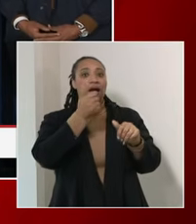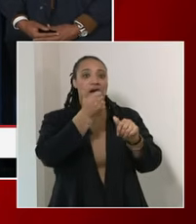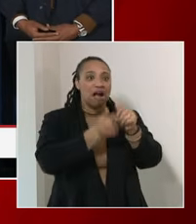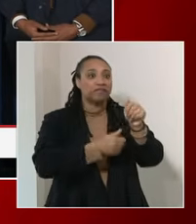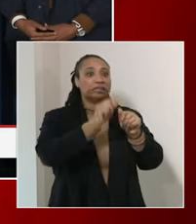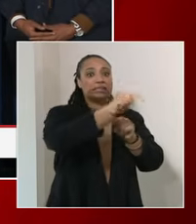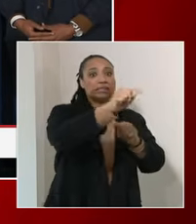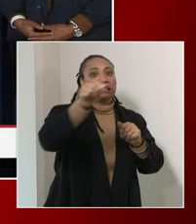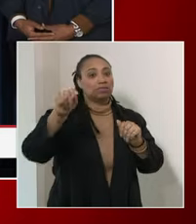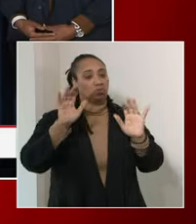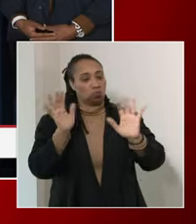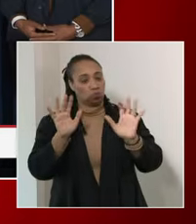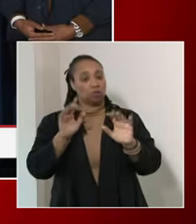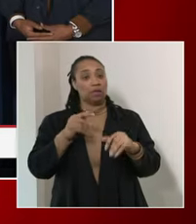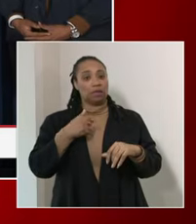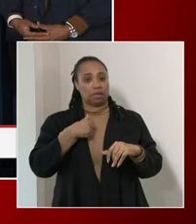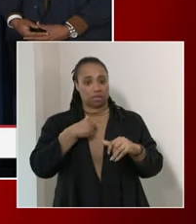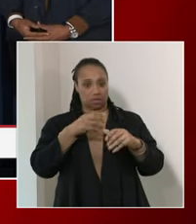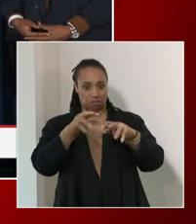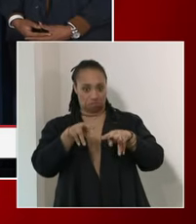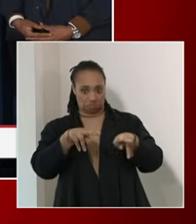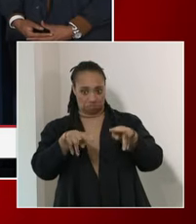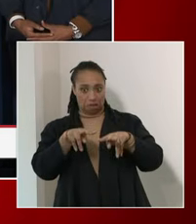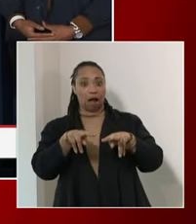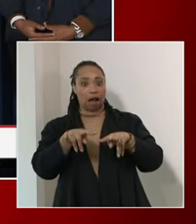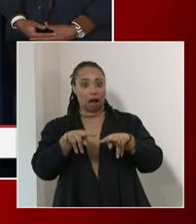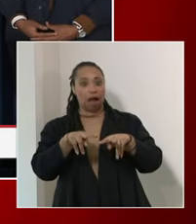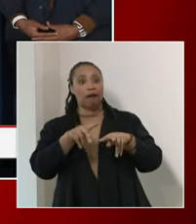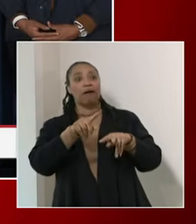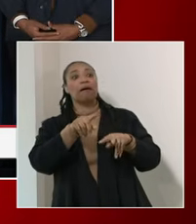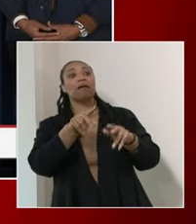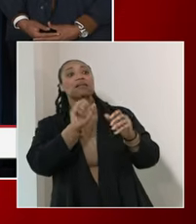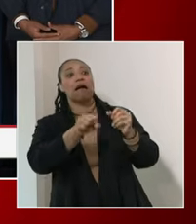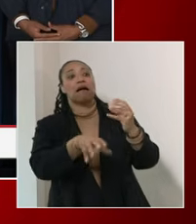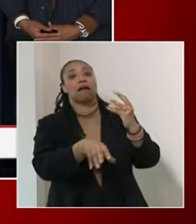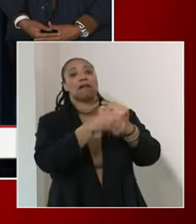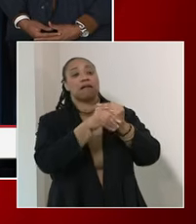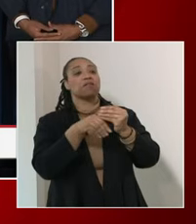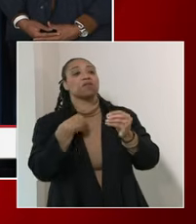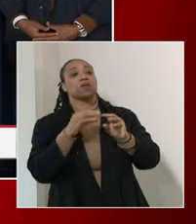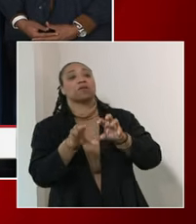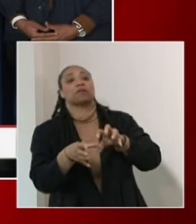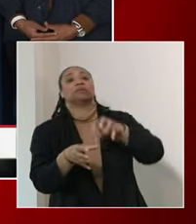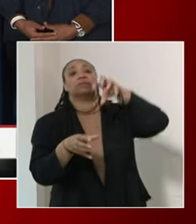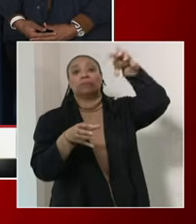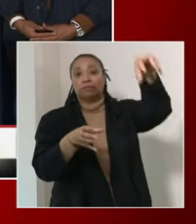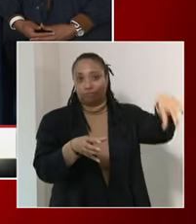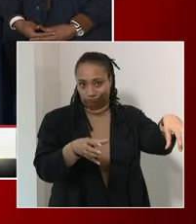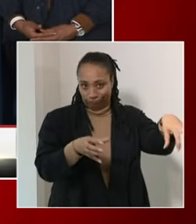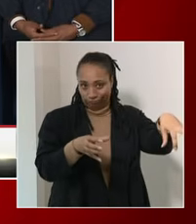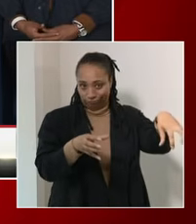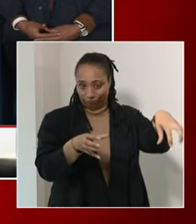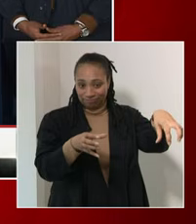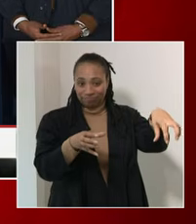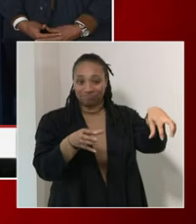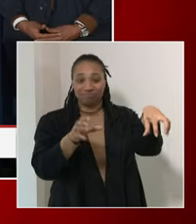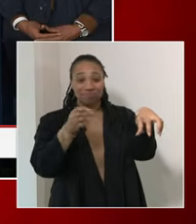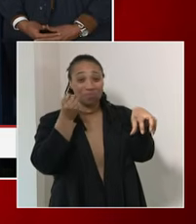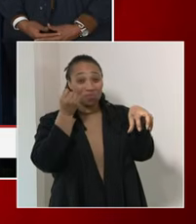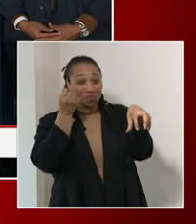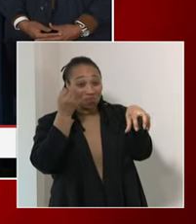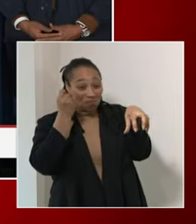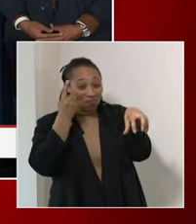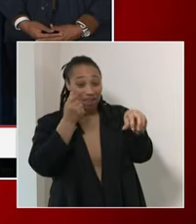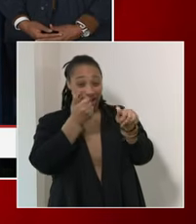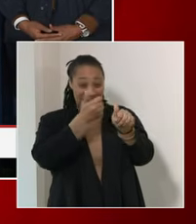were close to both the one that was open at Jackson Reed and the one that was open in Turkey Thicket. Similarly, I don't think we opened